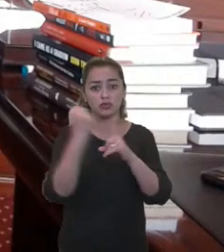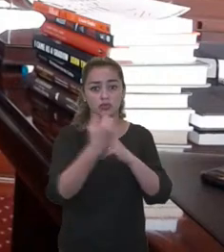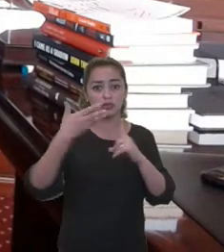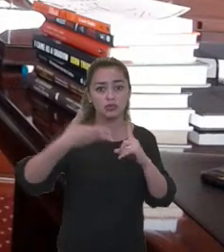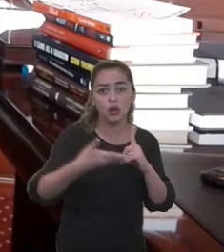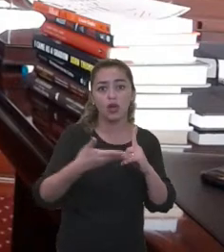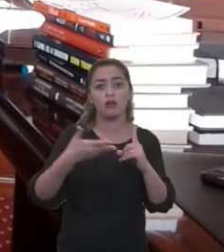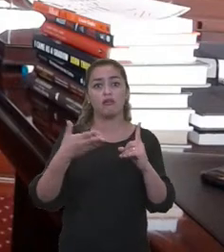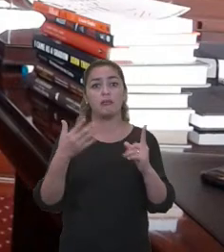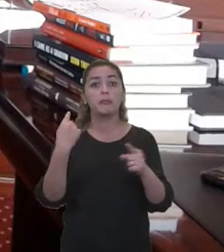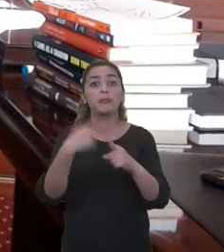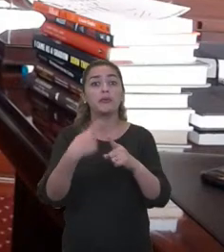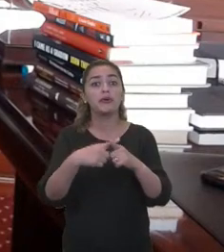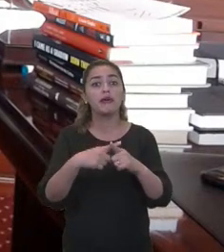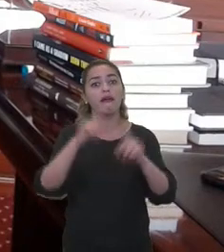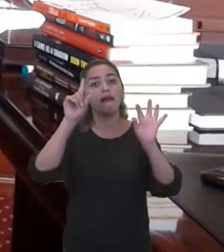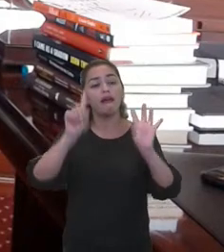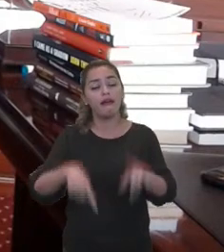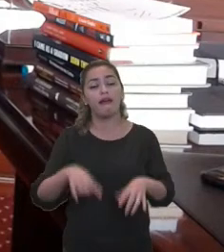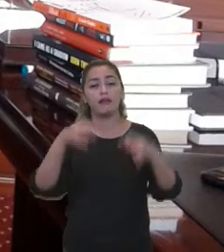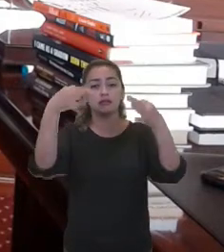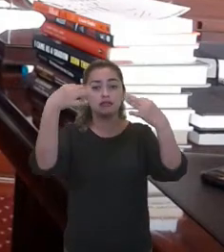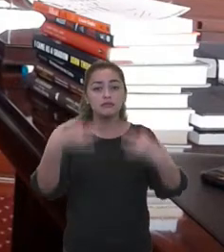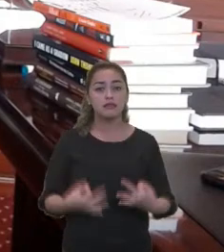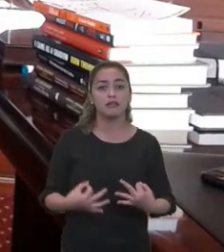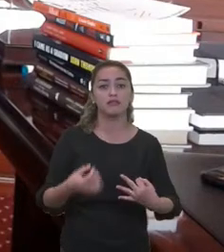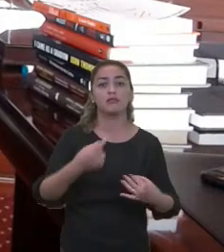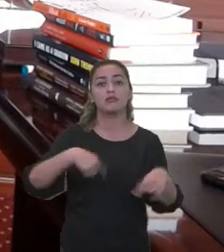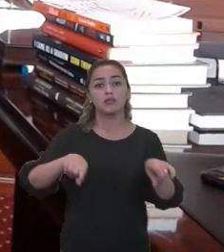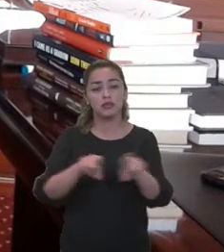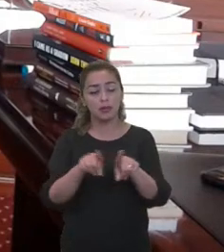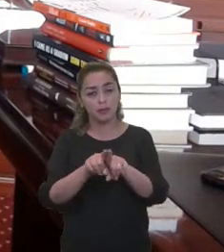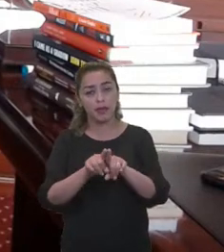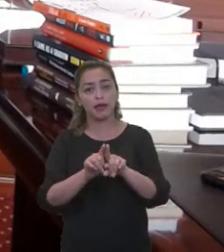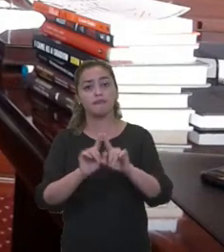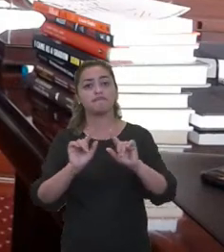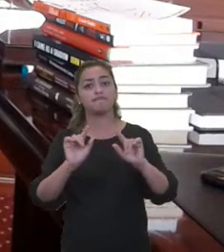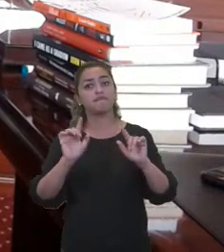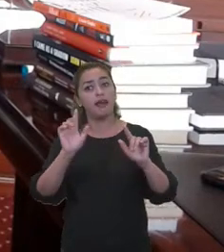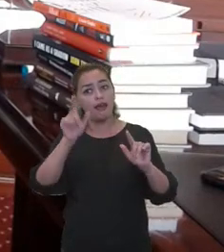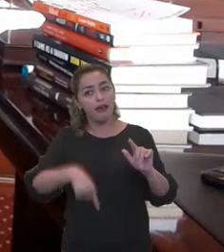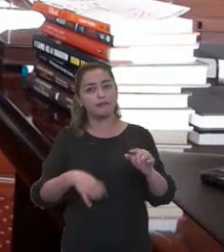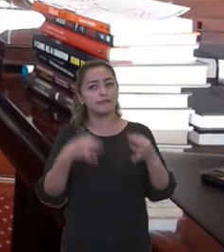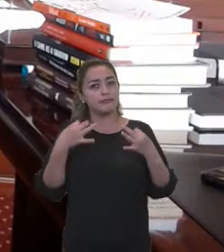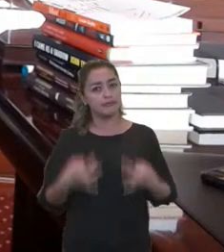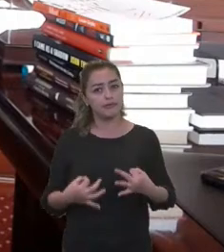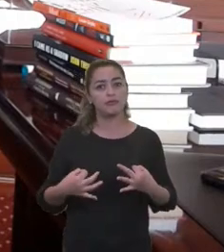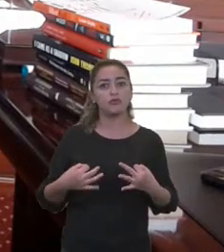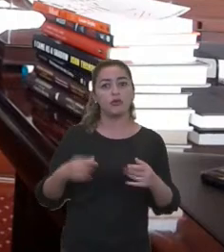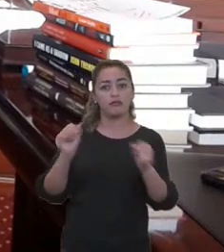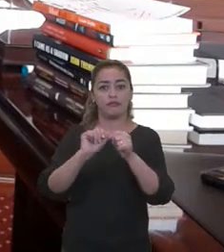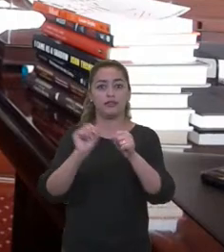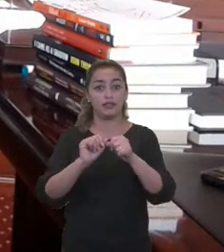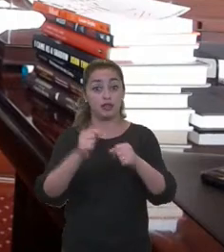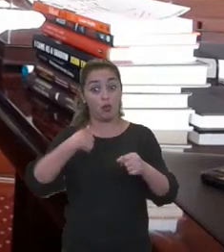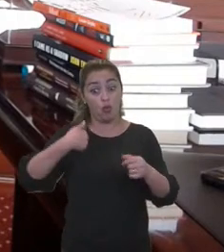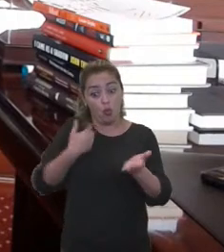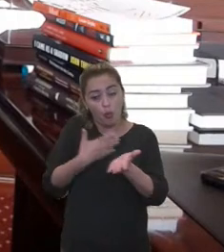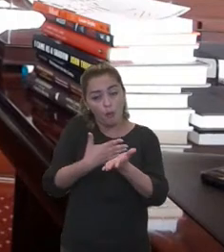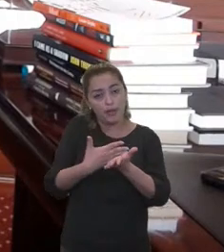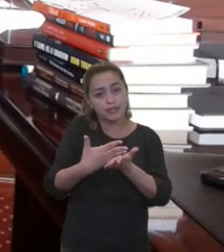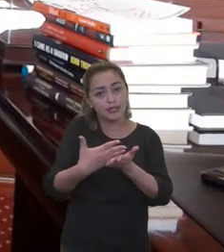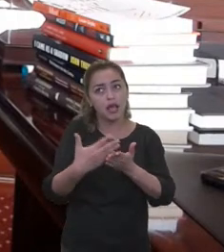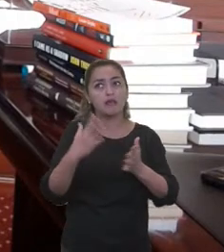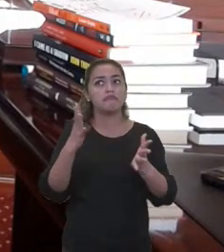on it because it's the prudent business thing to do. And so when I took over this organization, it was in a bit of a crisis. We